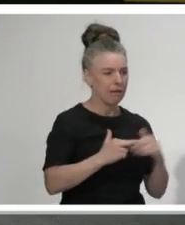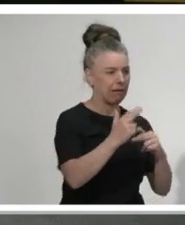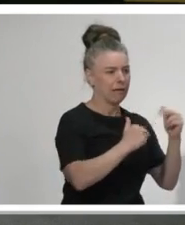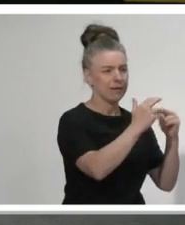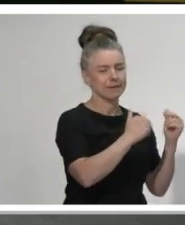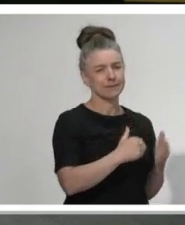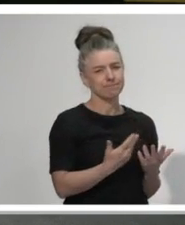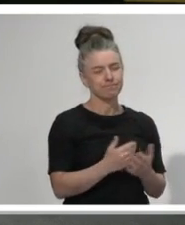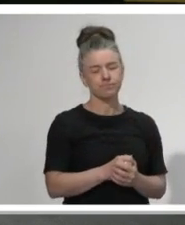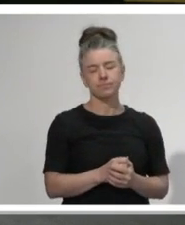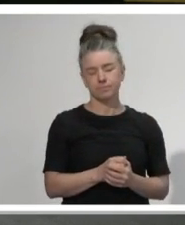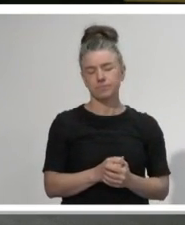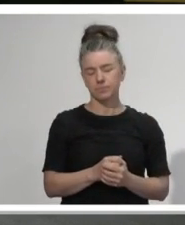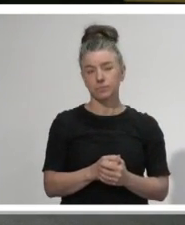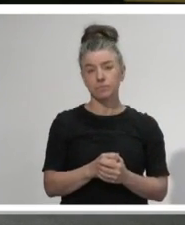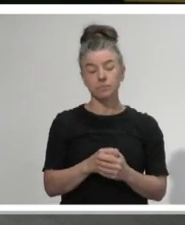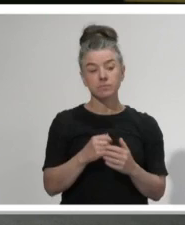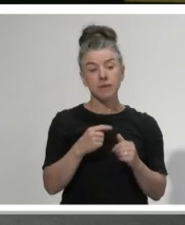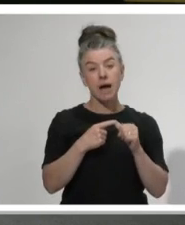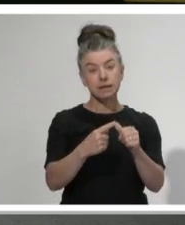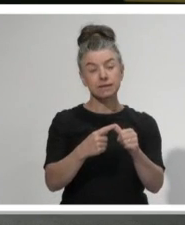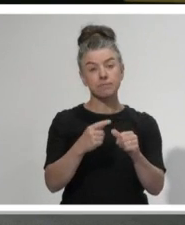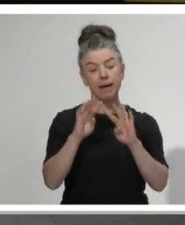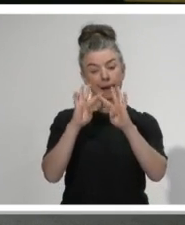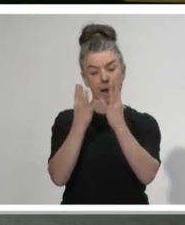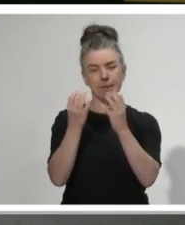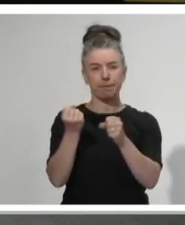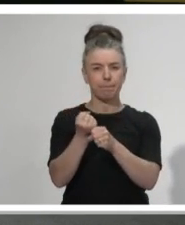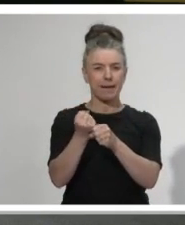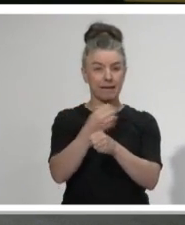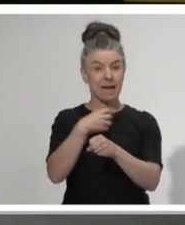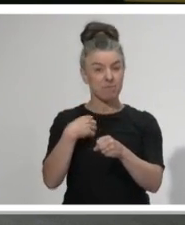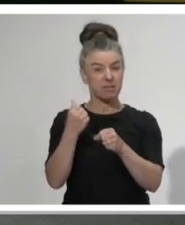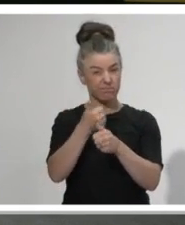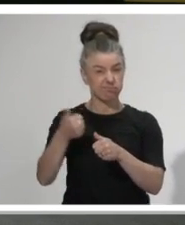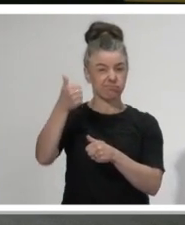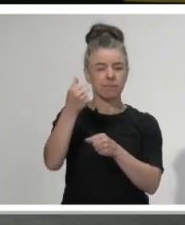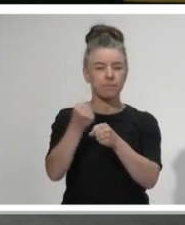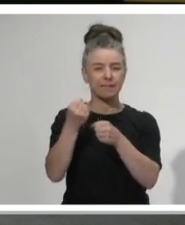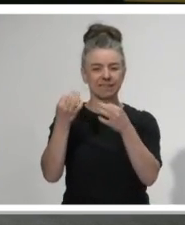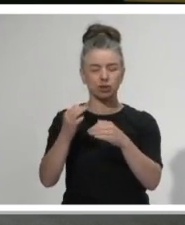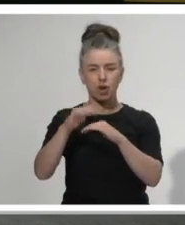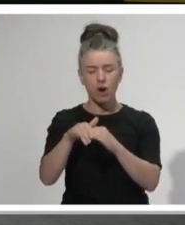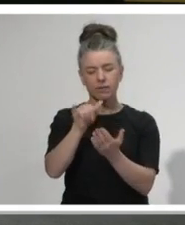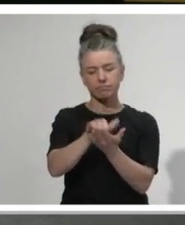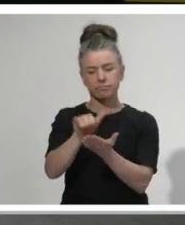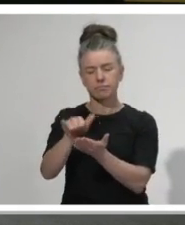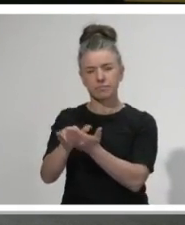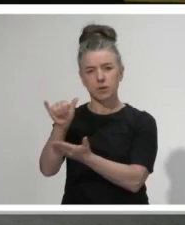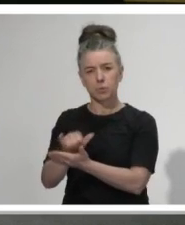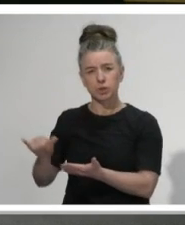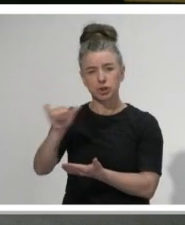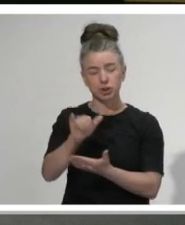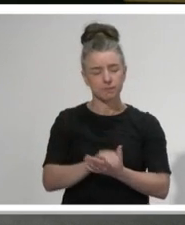projects we adopt will be made by Cabinet, and Cabinet will be operating under the plans that we've already announced. And one of the core ones